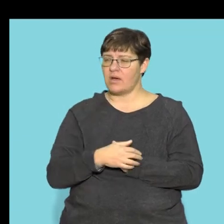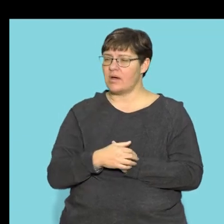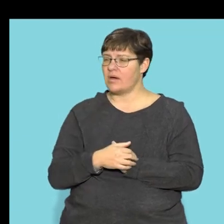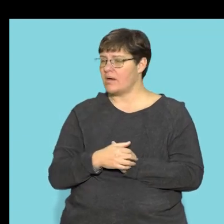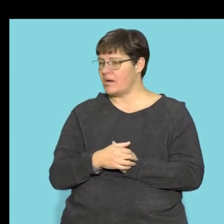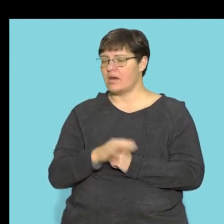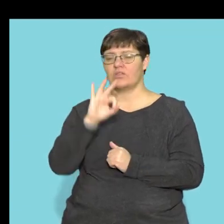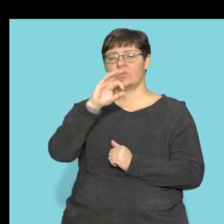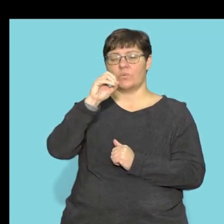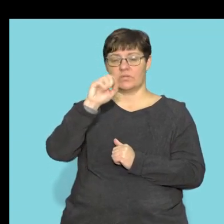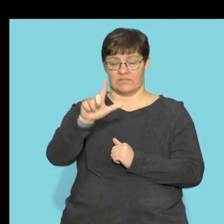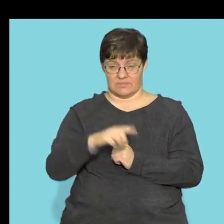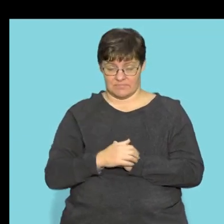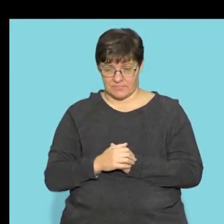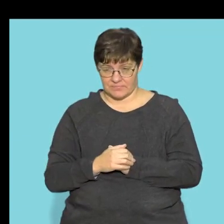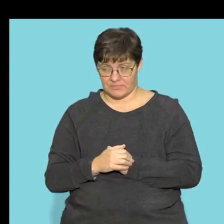090, comma,